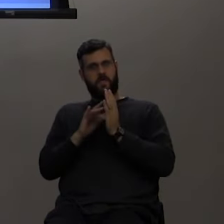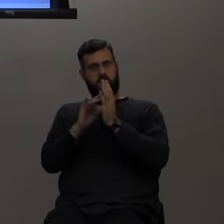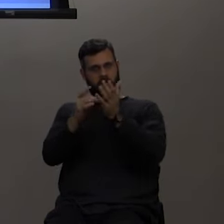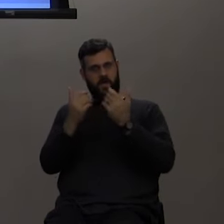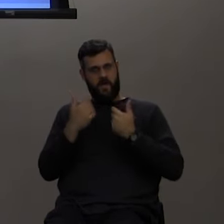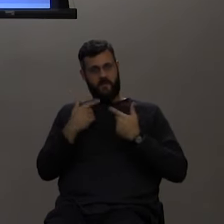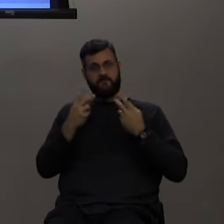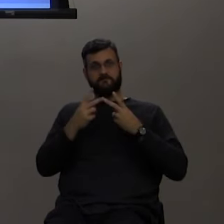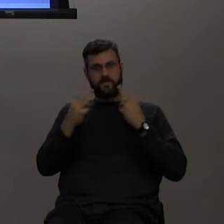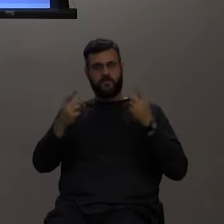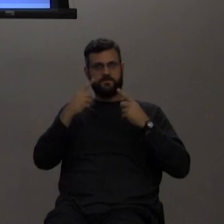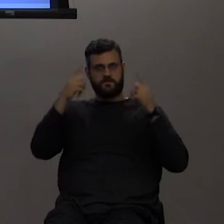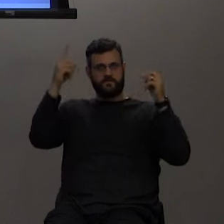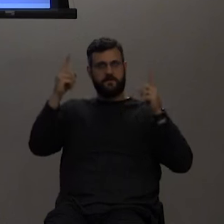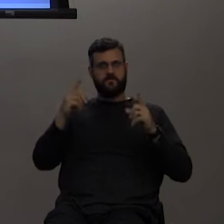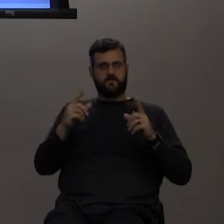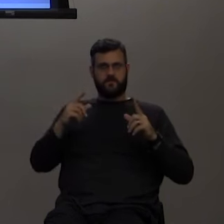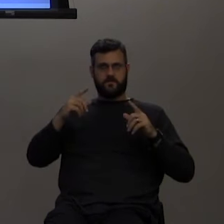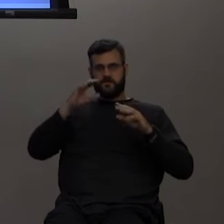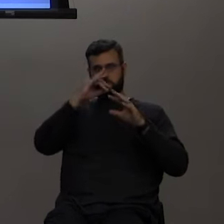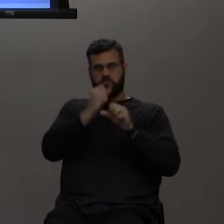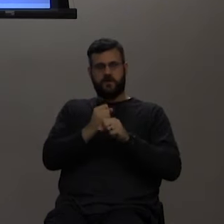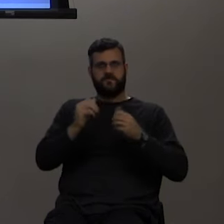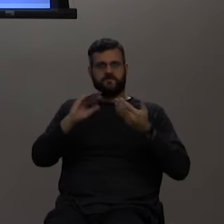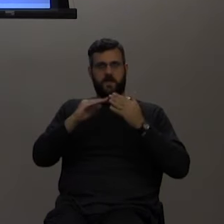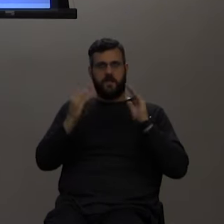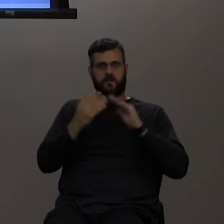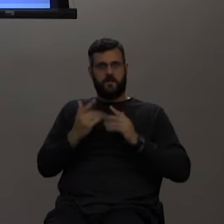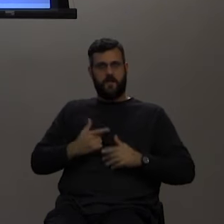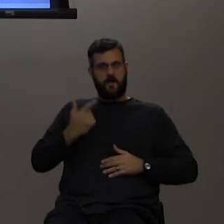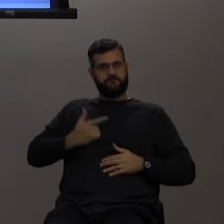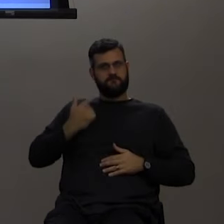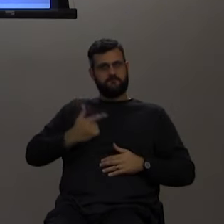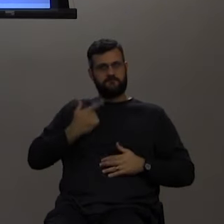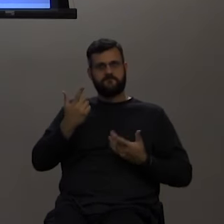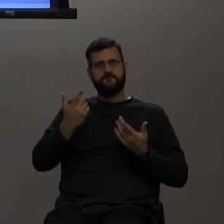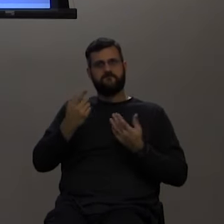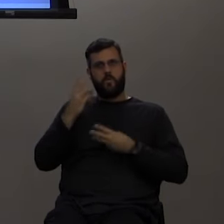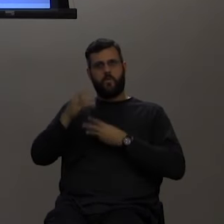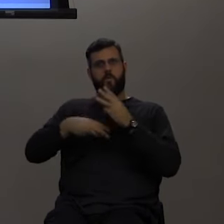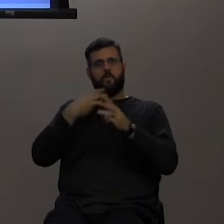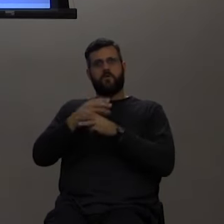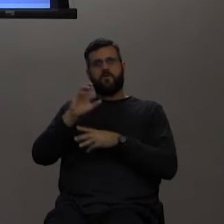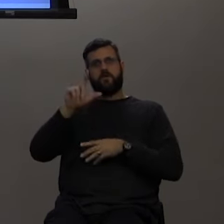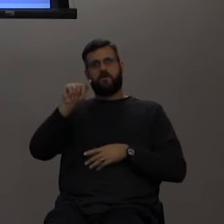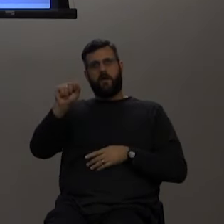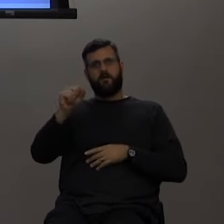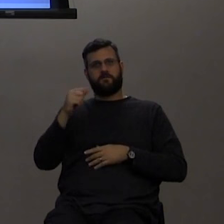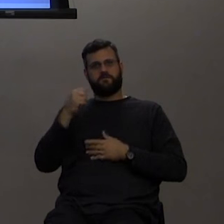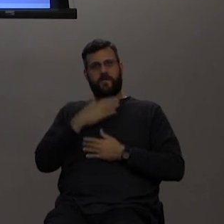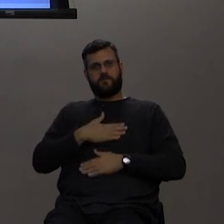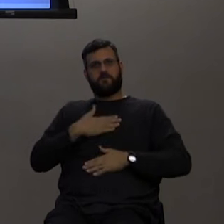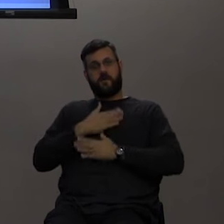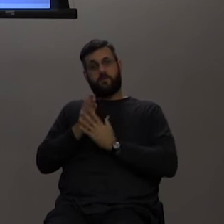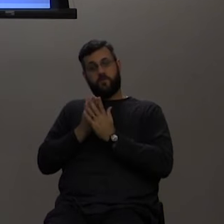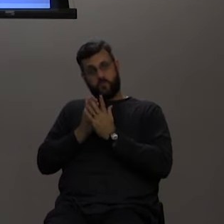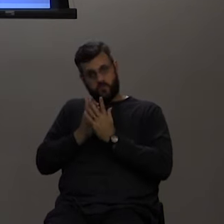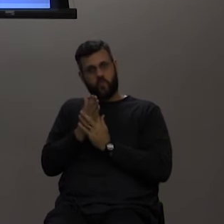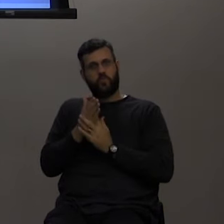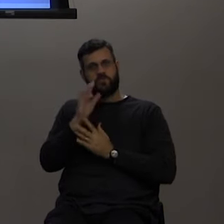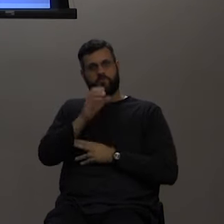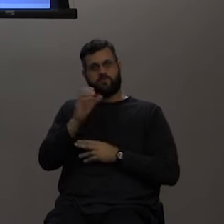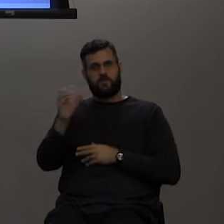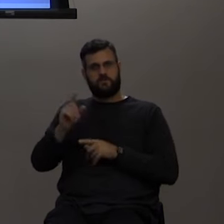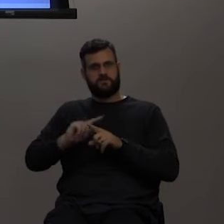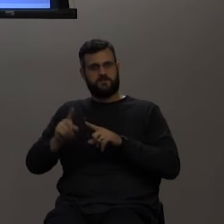very successful, very vibrant, very attractive downtown. We have world-class entertainment through Center College and all the other venues